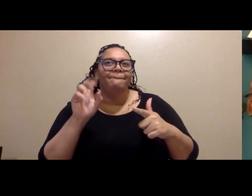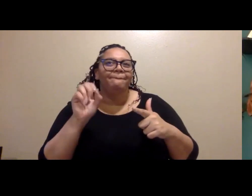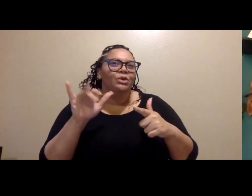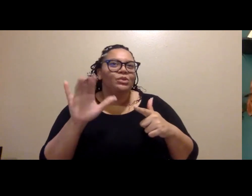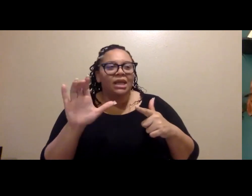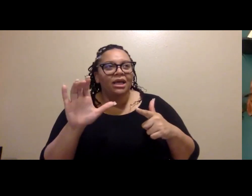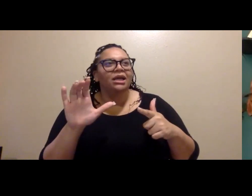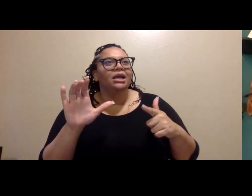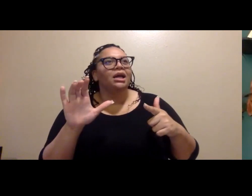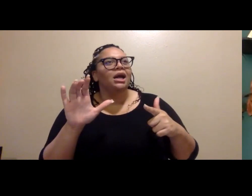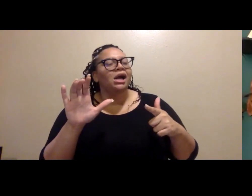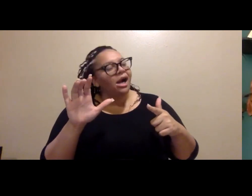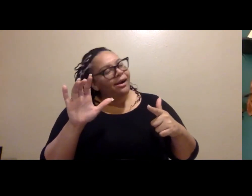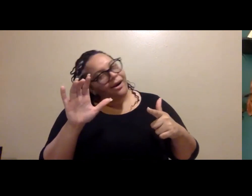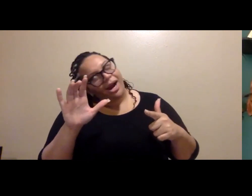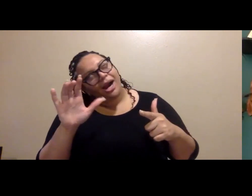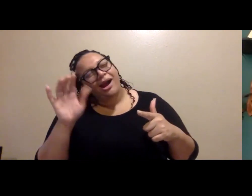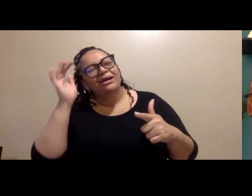I